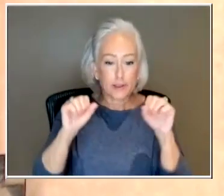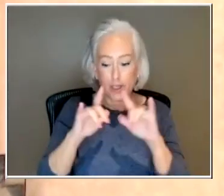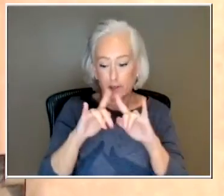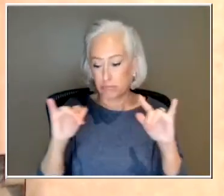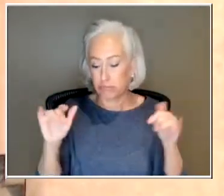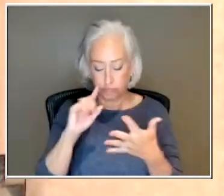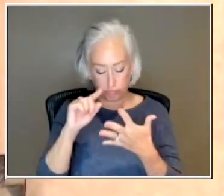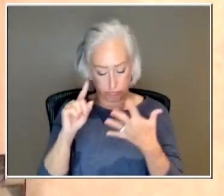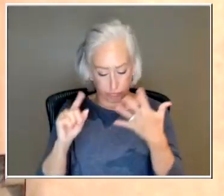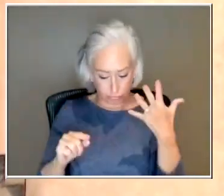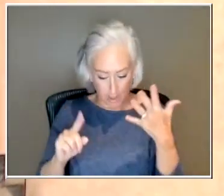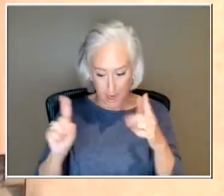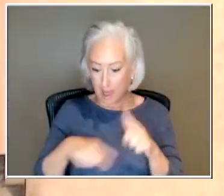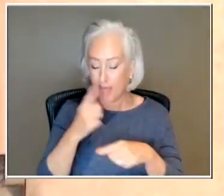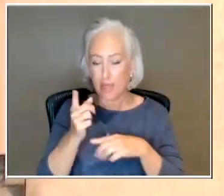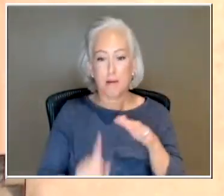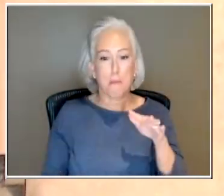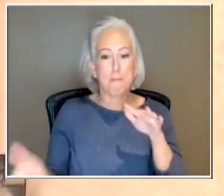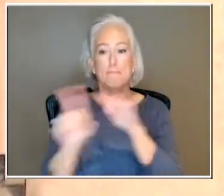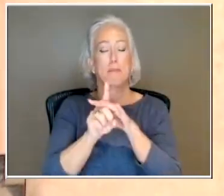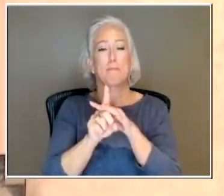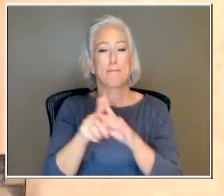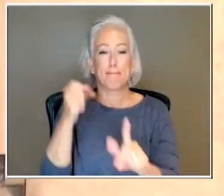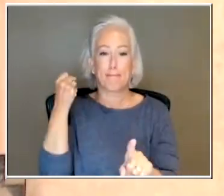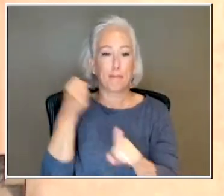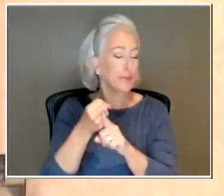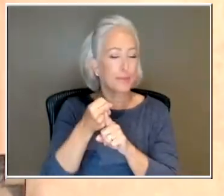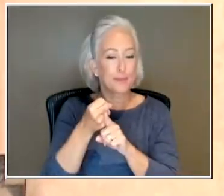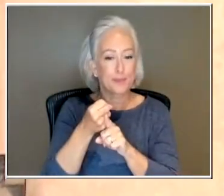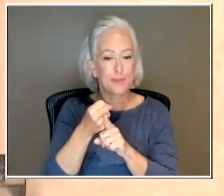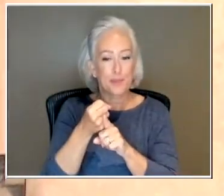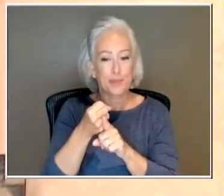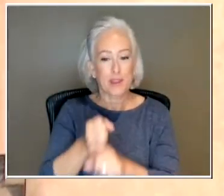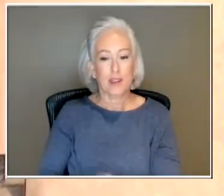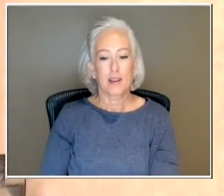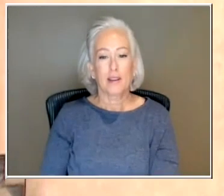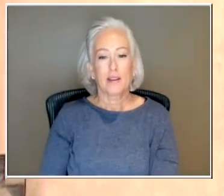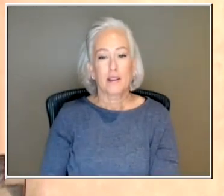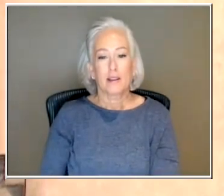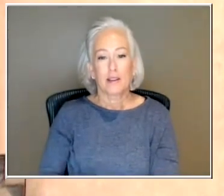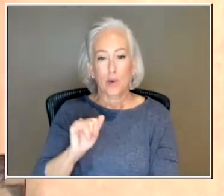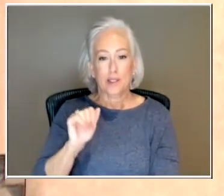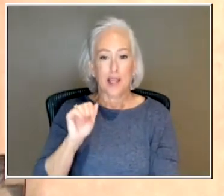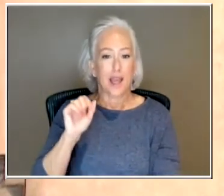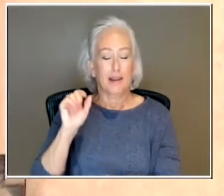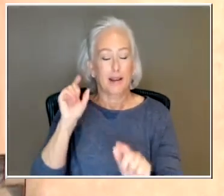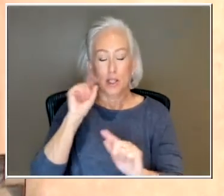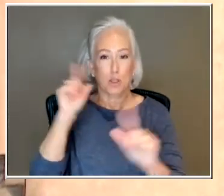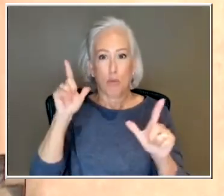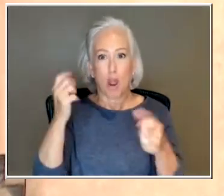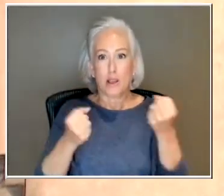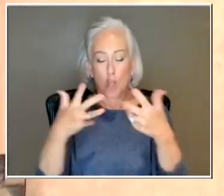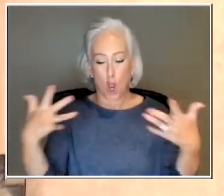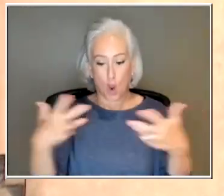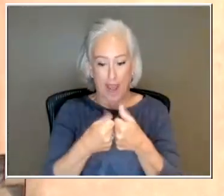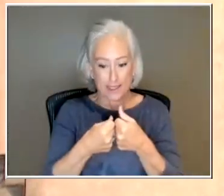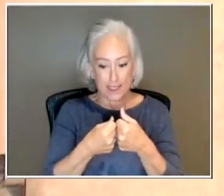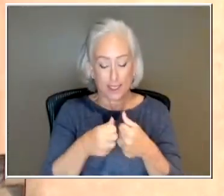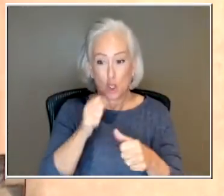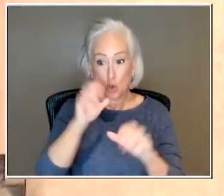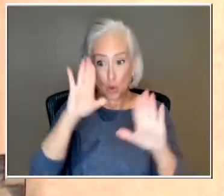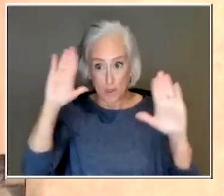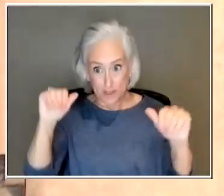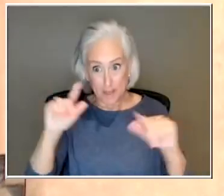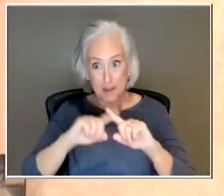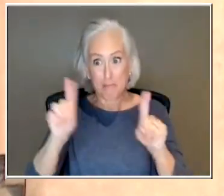something just comes out of nowhere and just sort of hits you. It's like that, the surprise automobile accident. You're not expecting anything, but all of a sudden